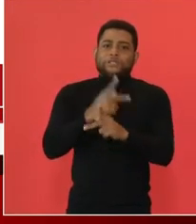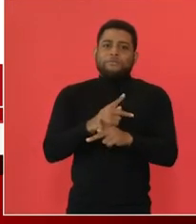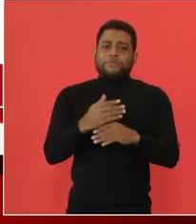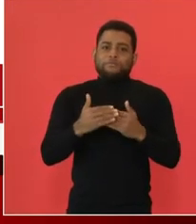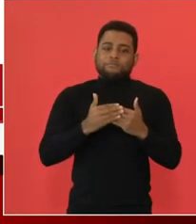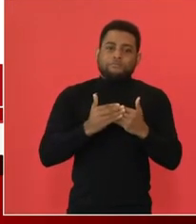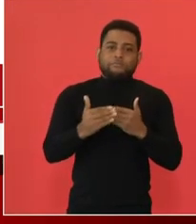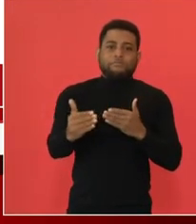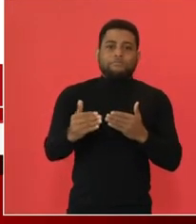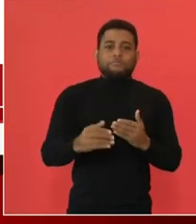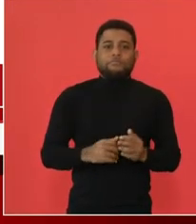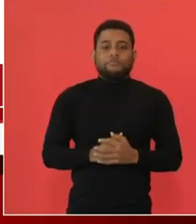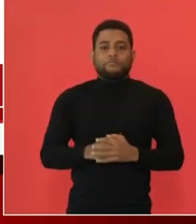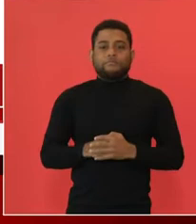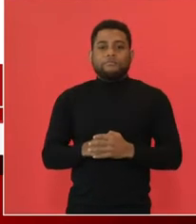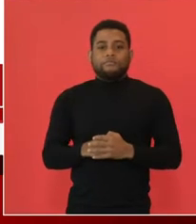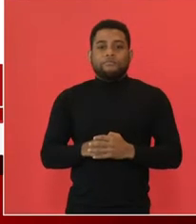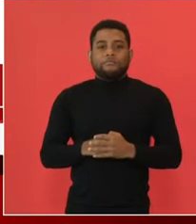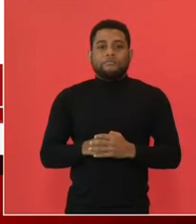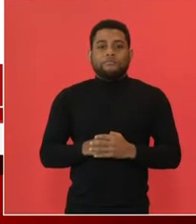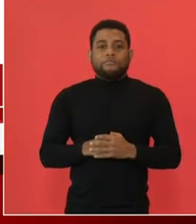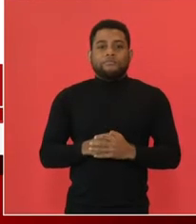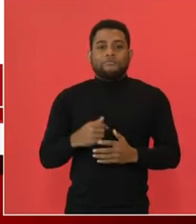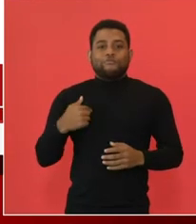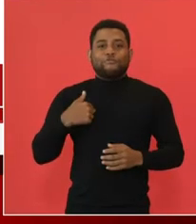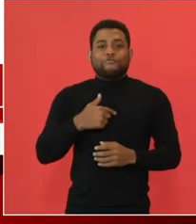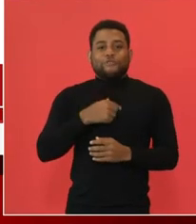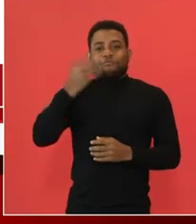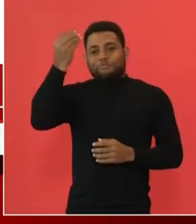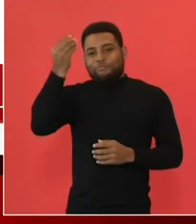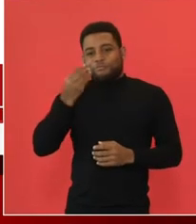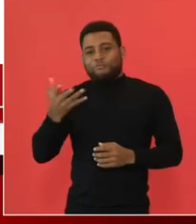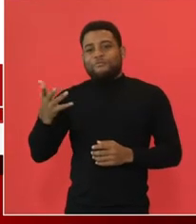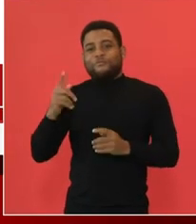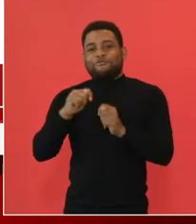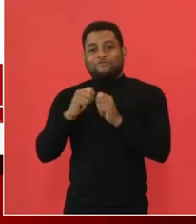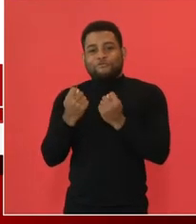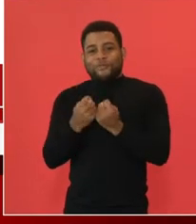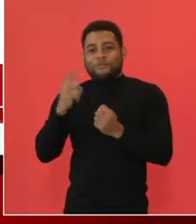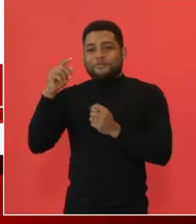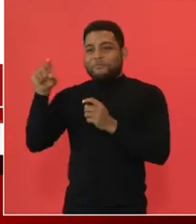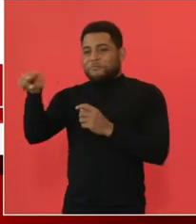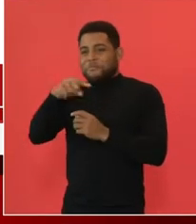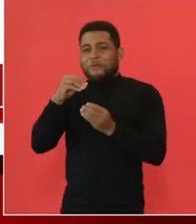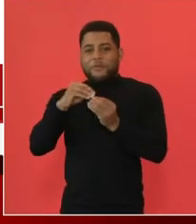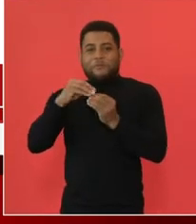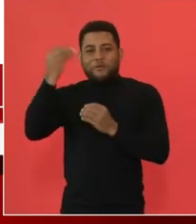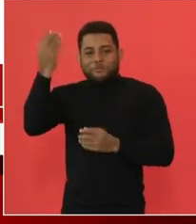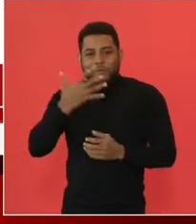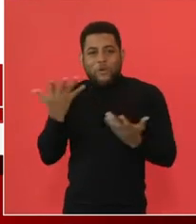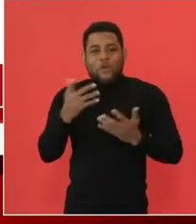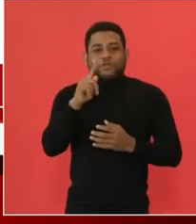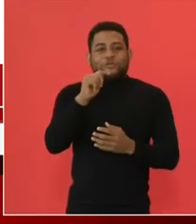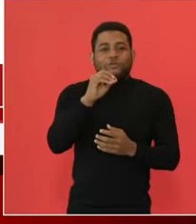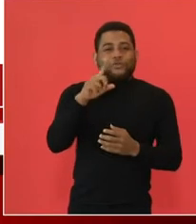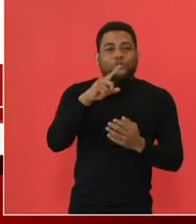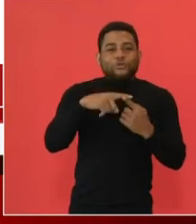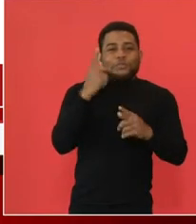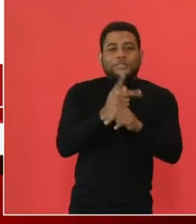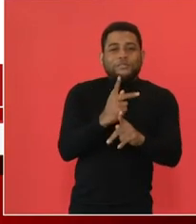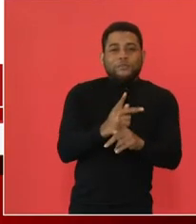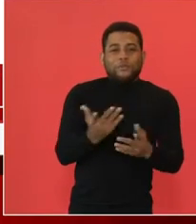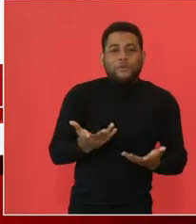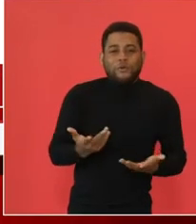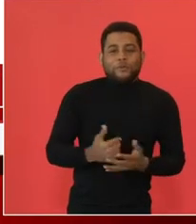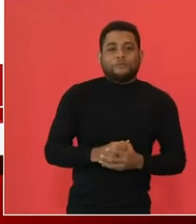a report back about what of those tools do we need to keep. So we should all think of this as not